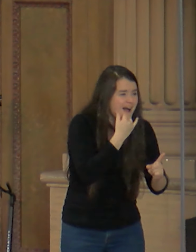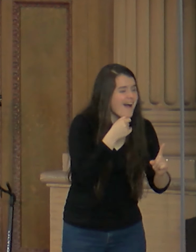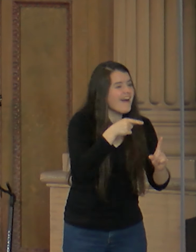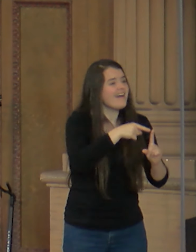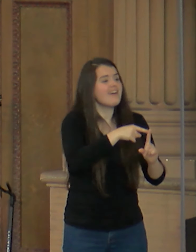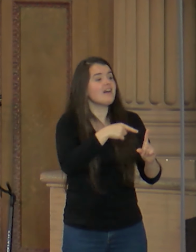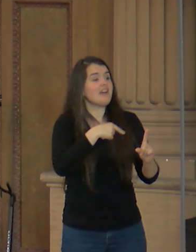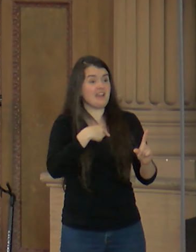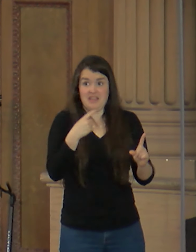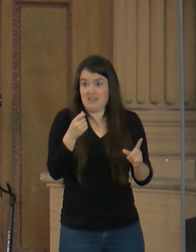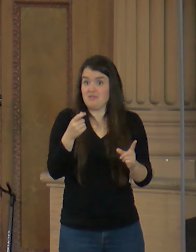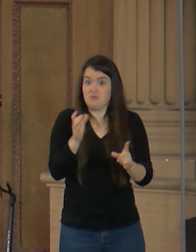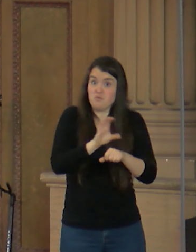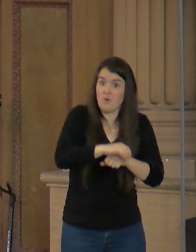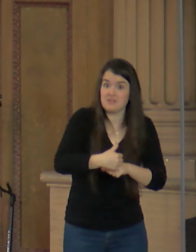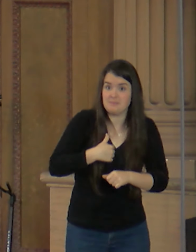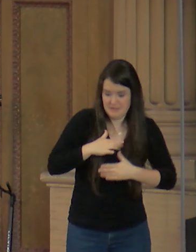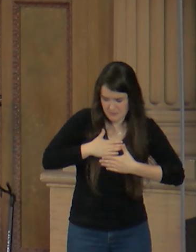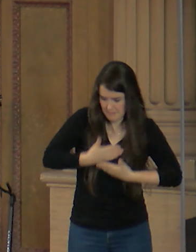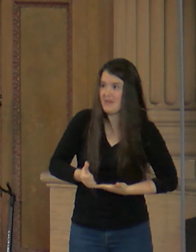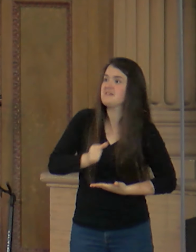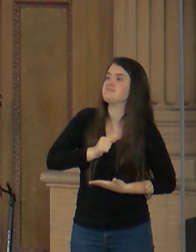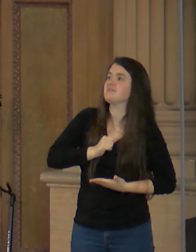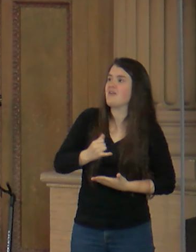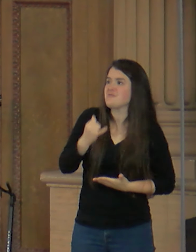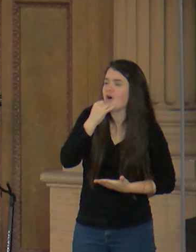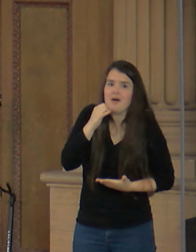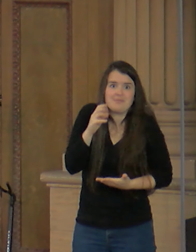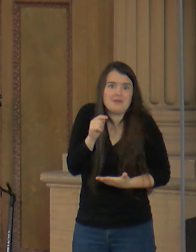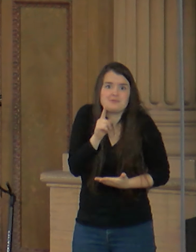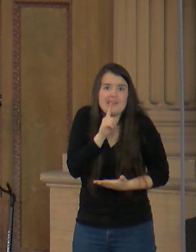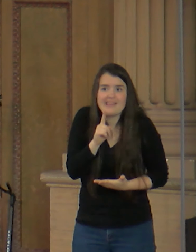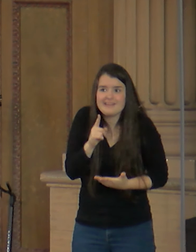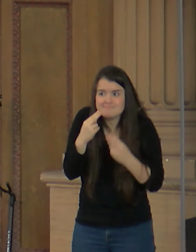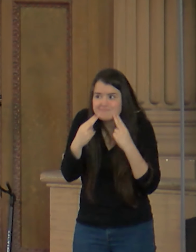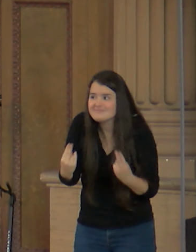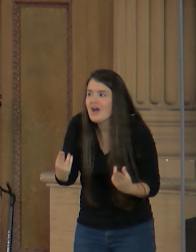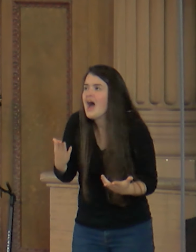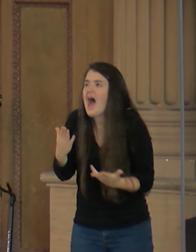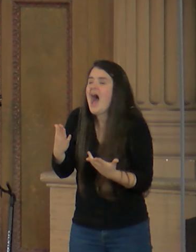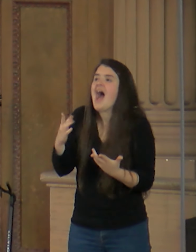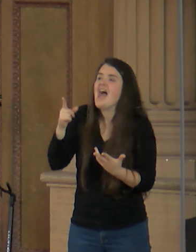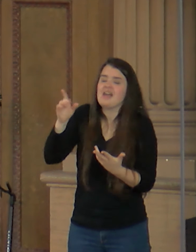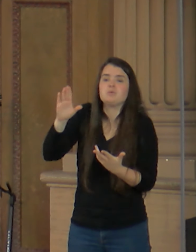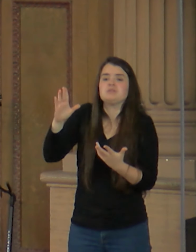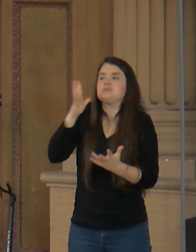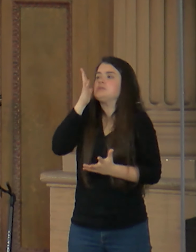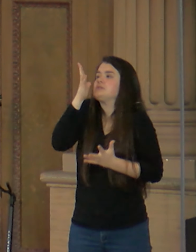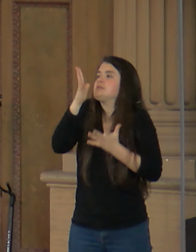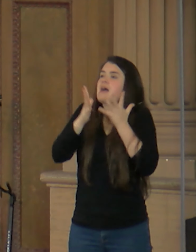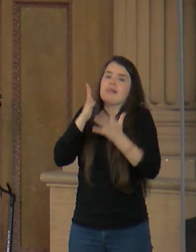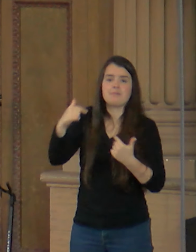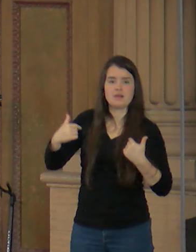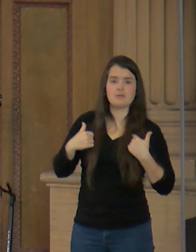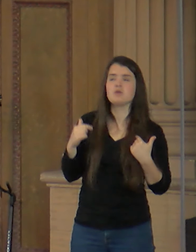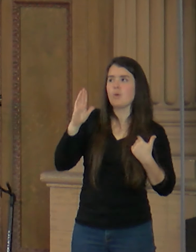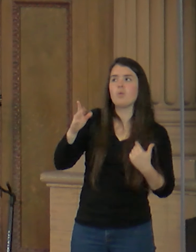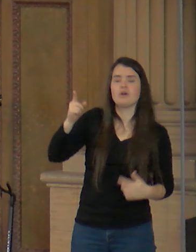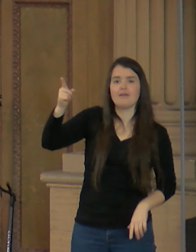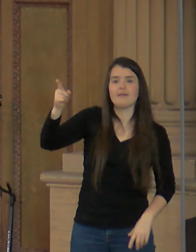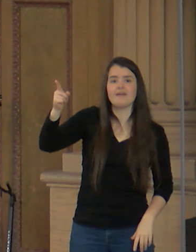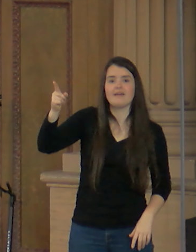to admit it's all my fault when I know it's not all my fault. God would just humiliate me and own me, even